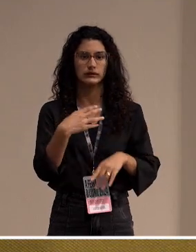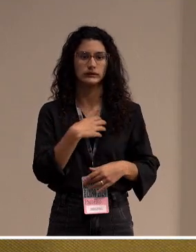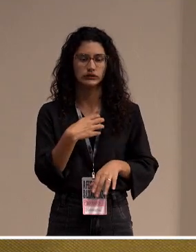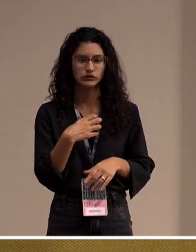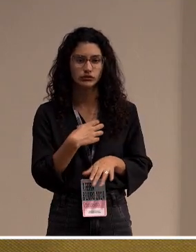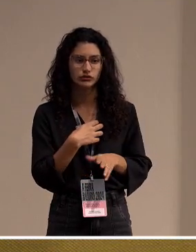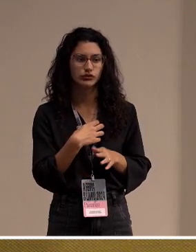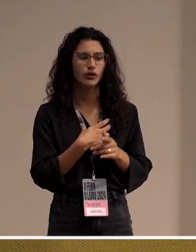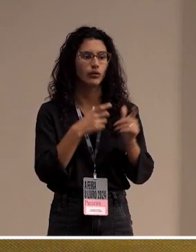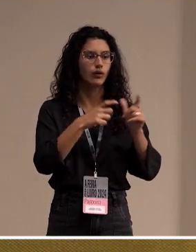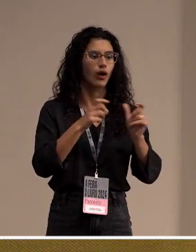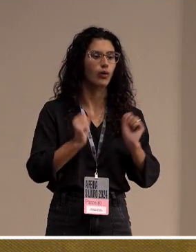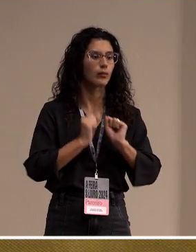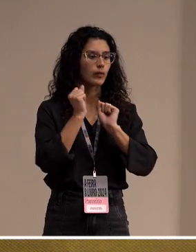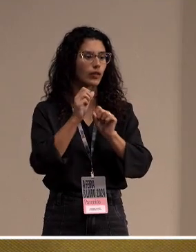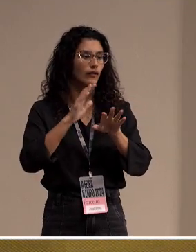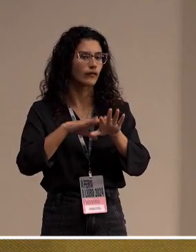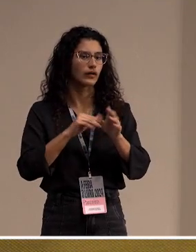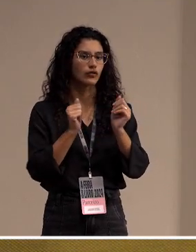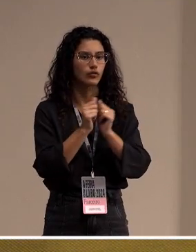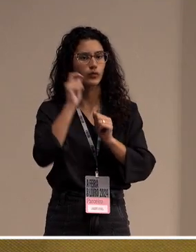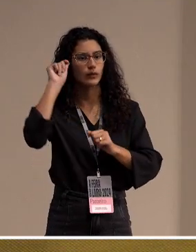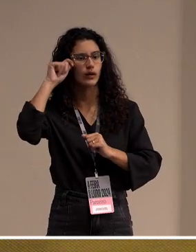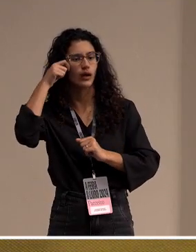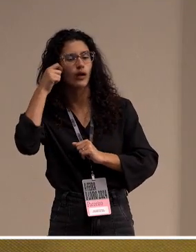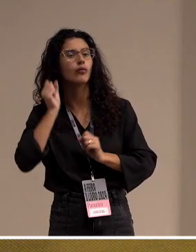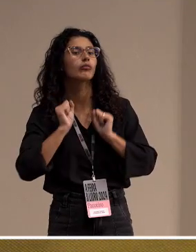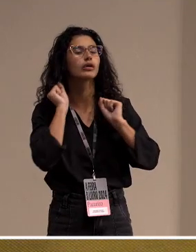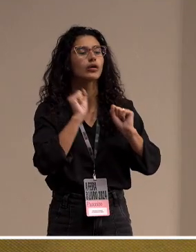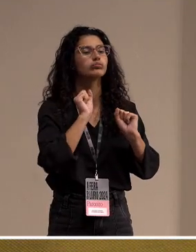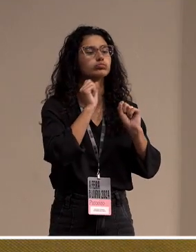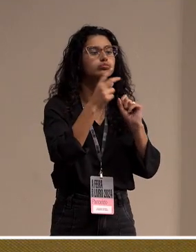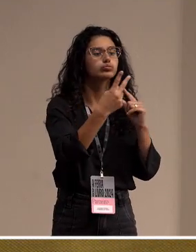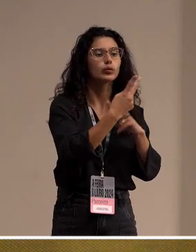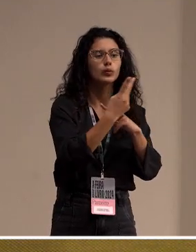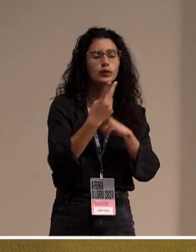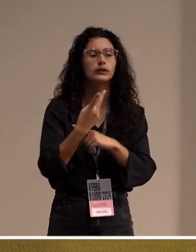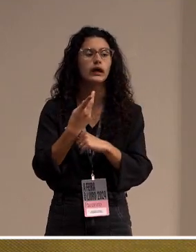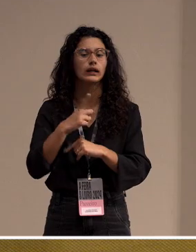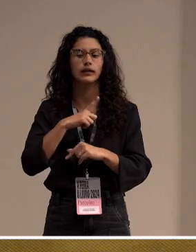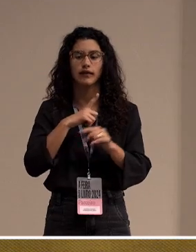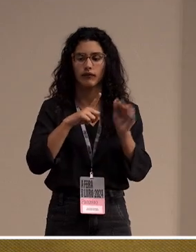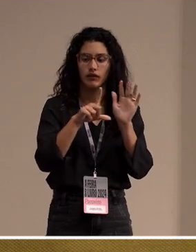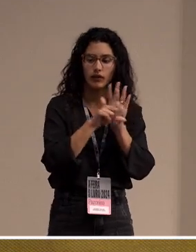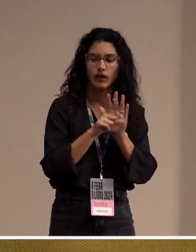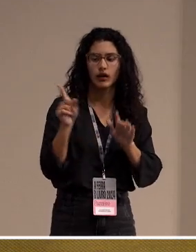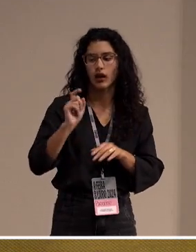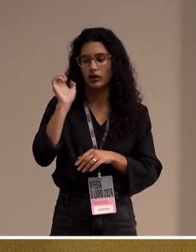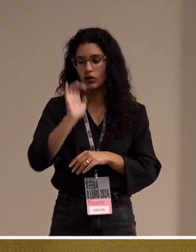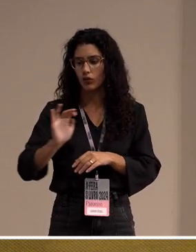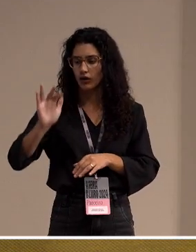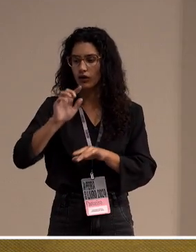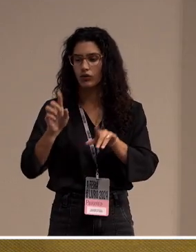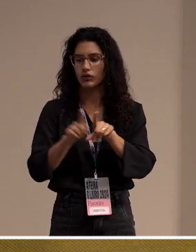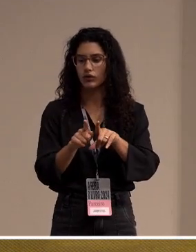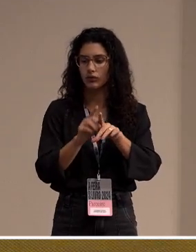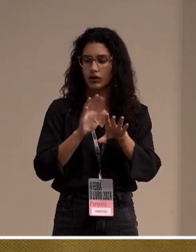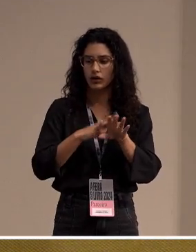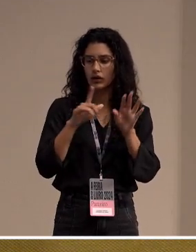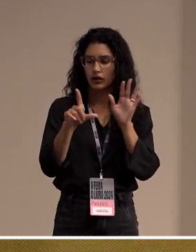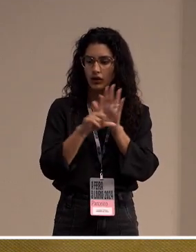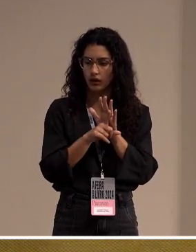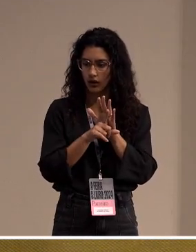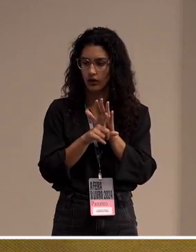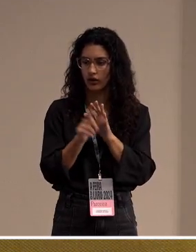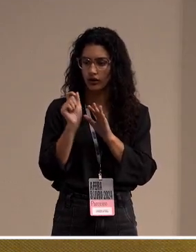they felt threatened. So they have castle laws in the United States, also known as stand your ground laws. So if